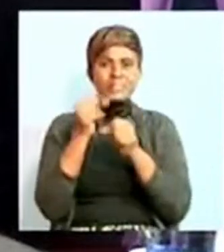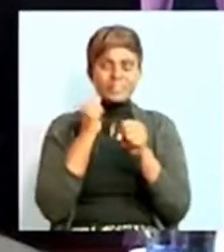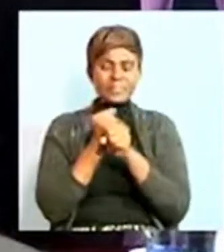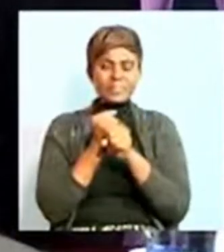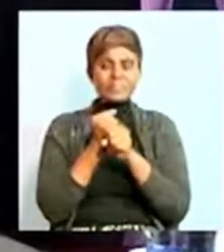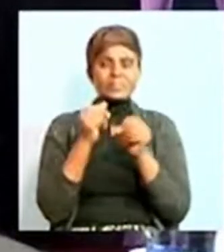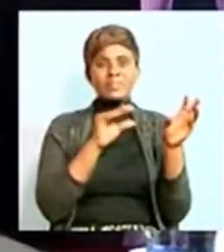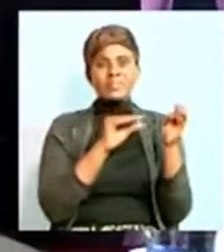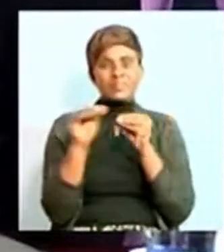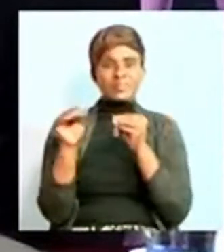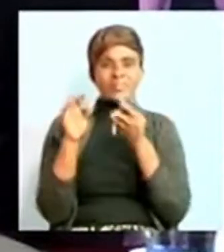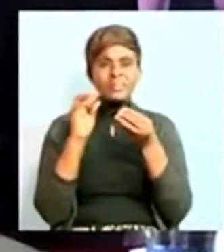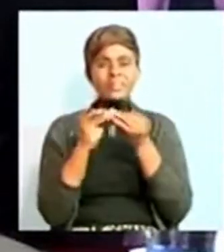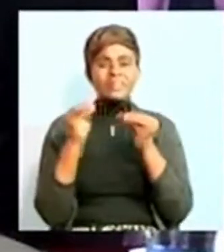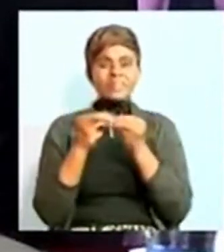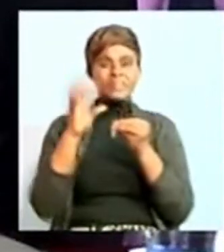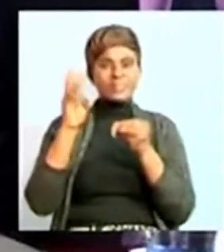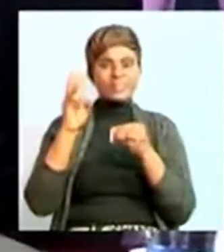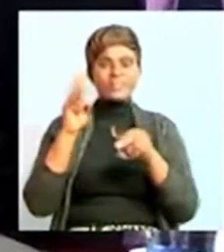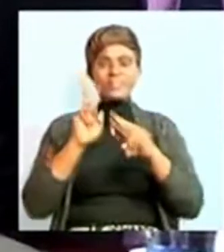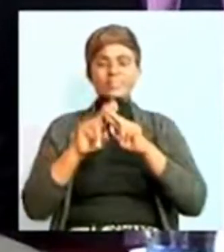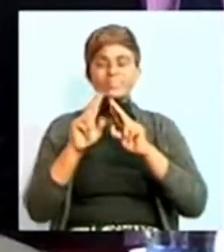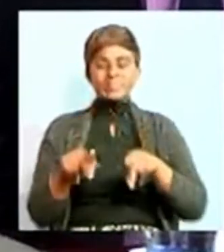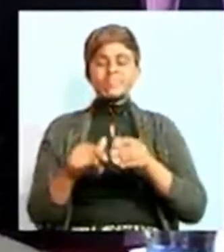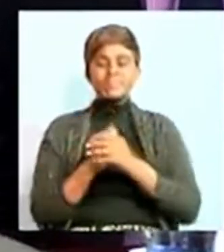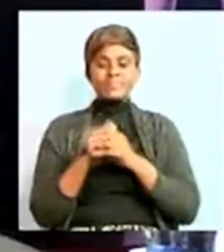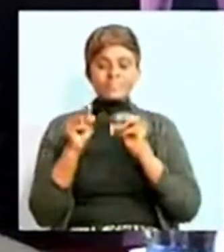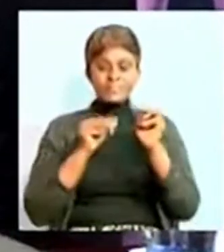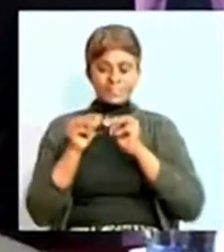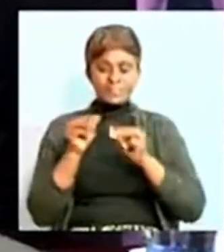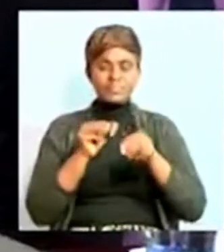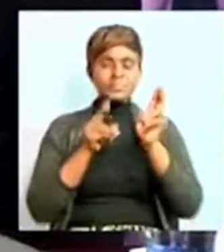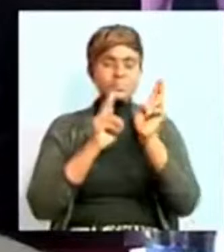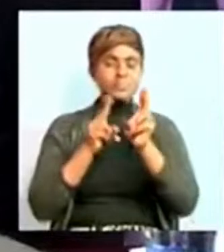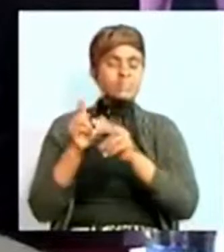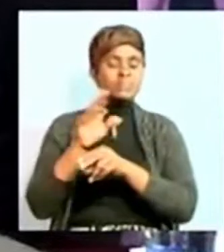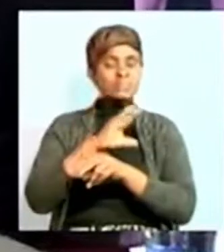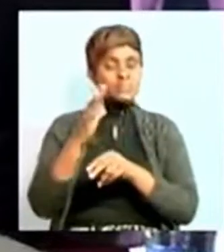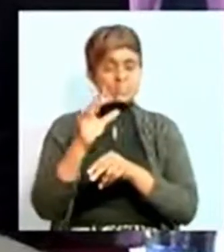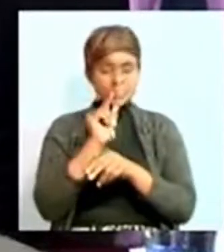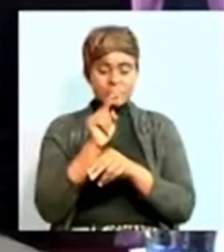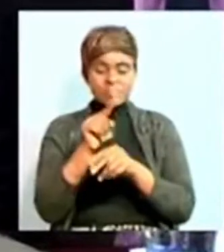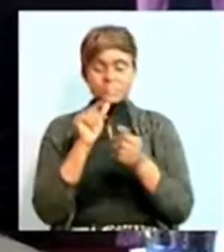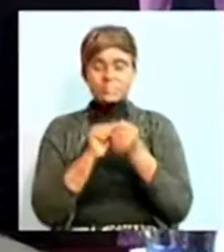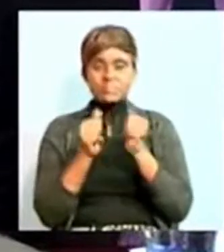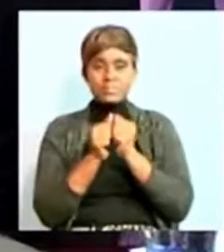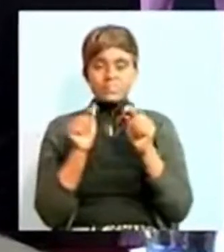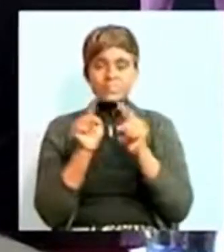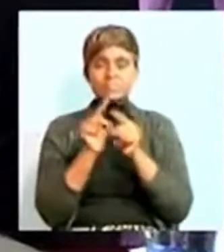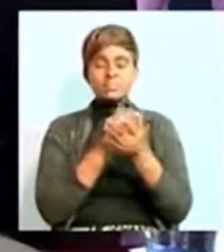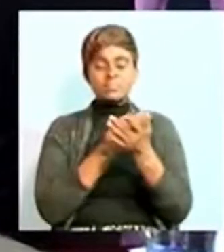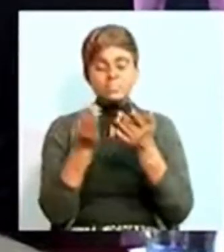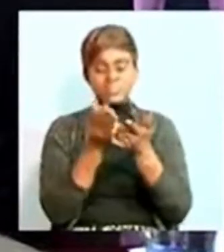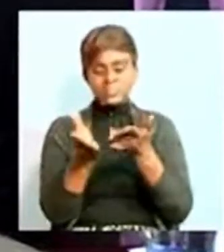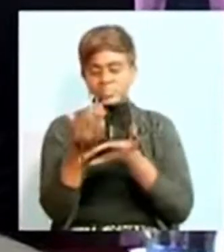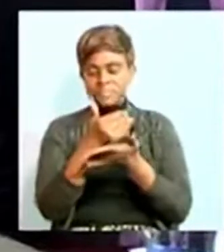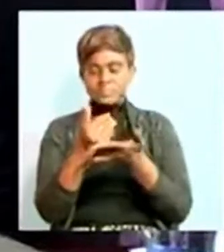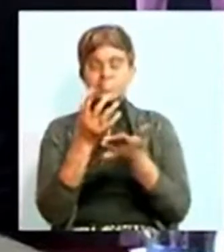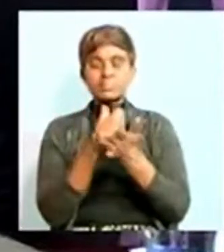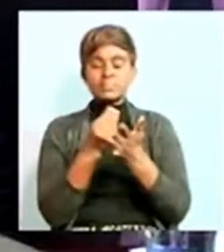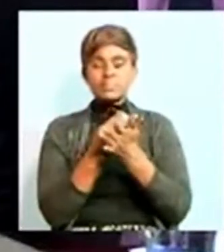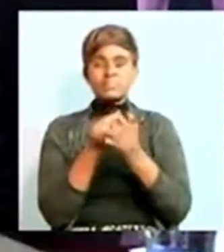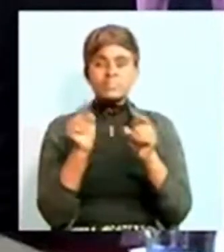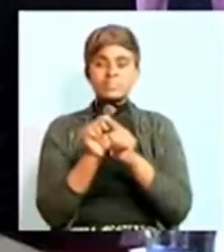Move on to Appendix 3, Chair. The management response. This is a query of failure to collect revenues amounting